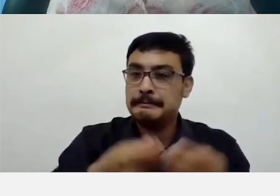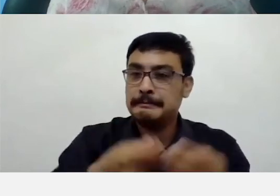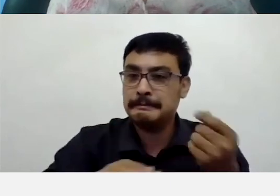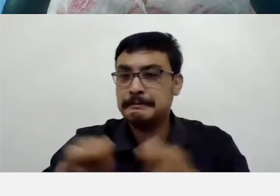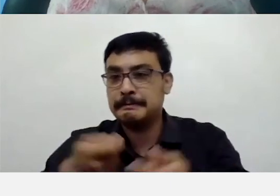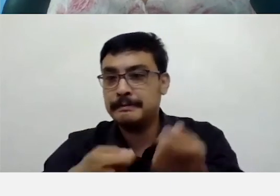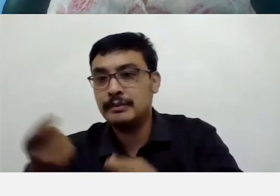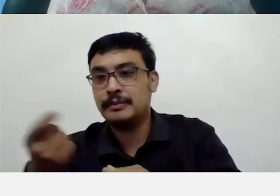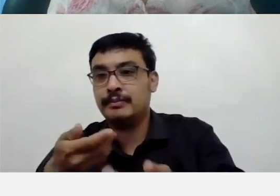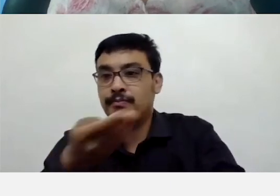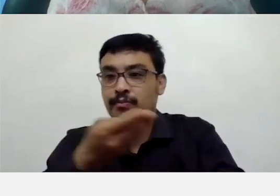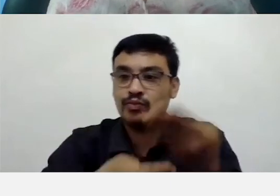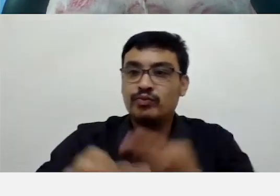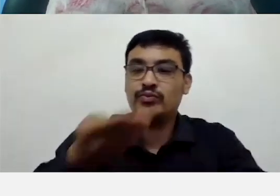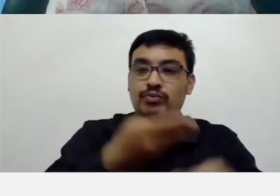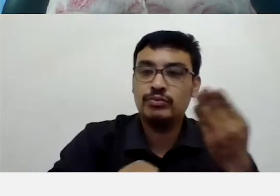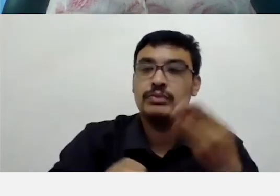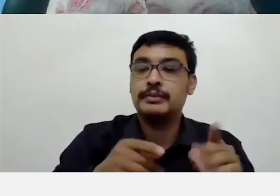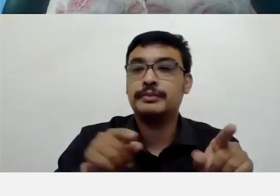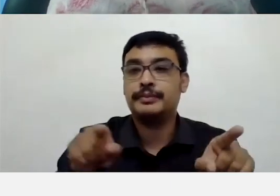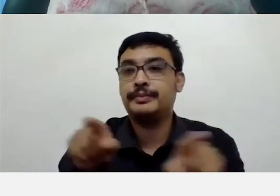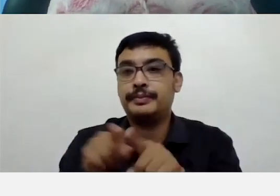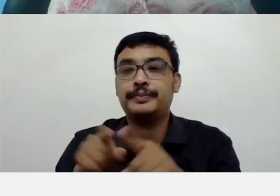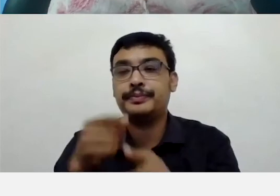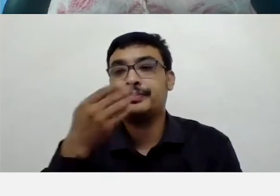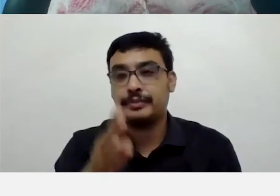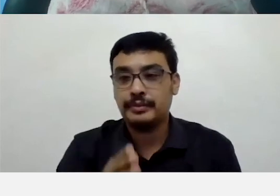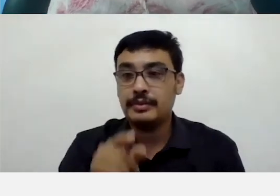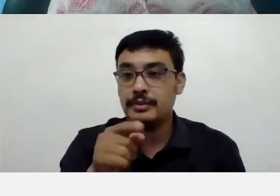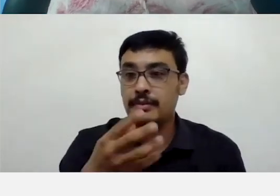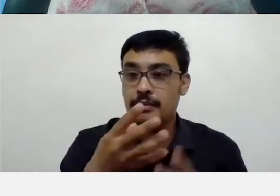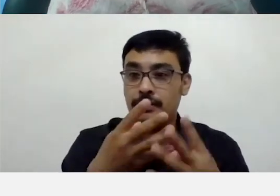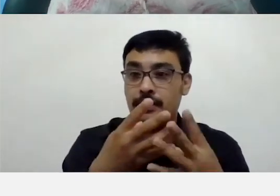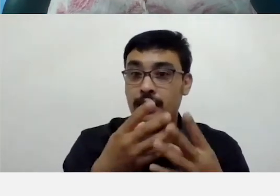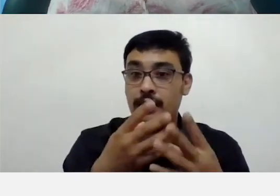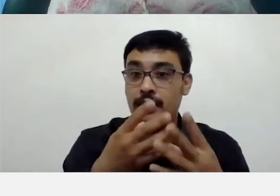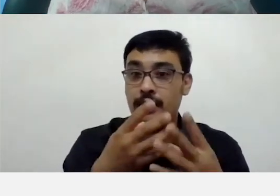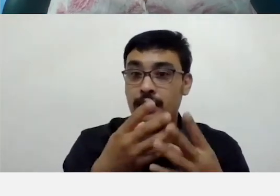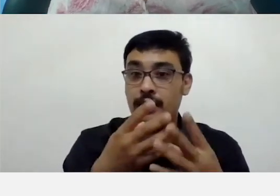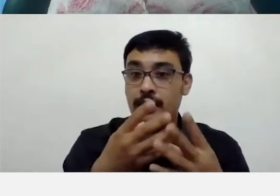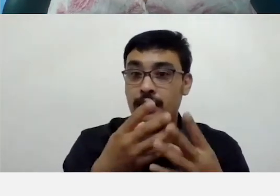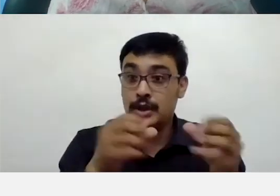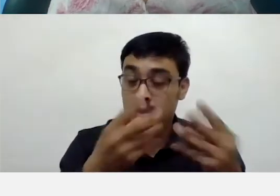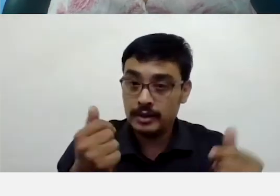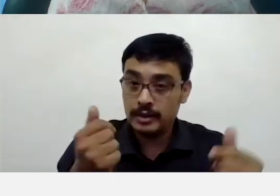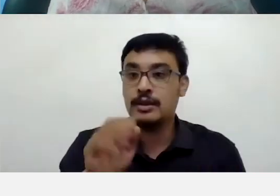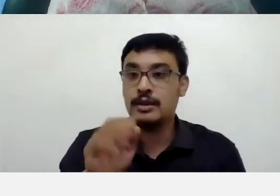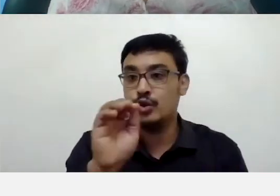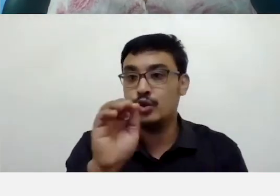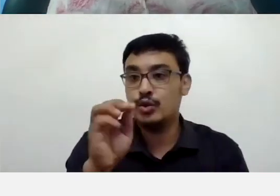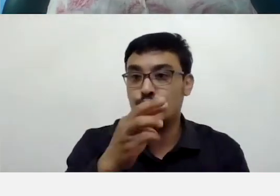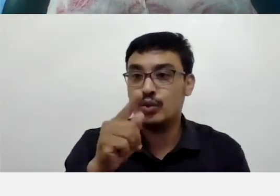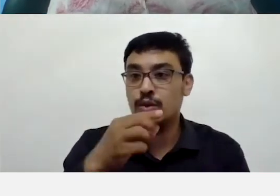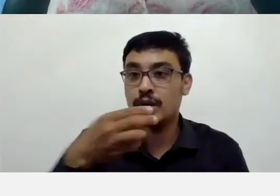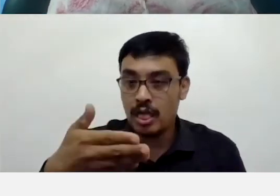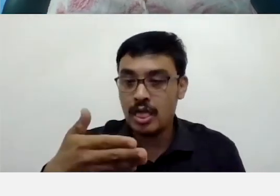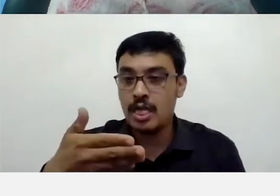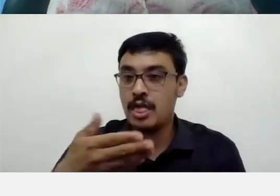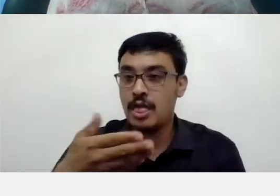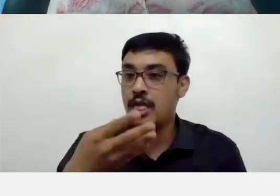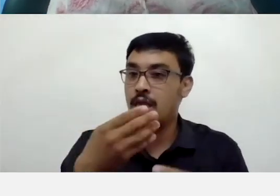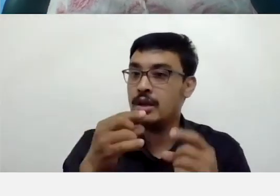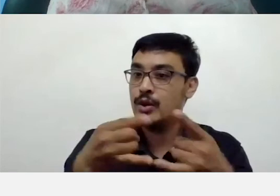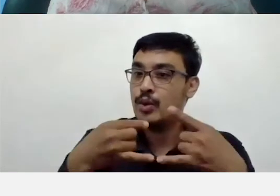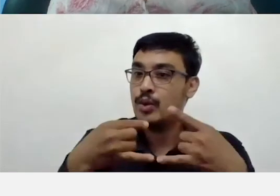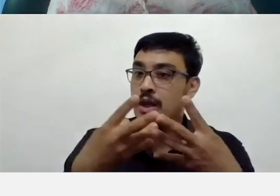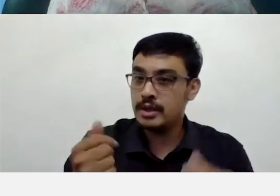the stuff over here. So after crossing this Sukuldoka, we can see Gahiti. Gahiti